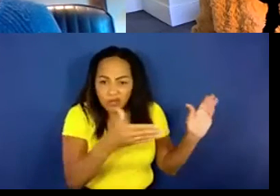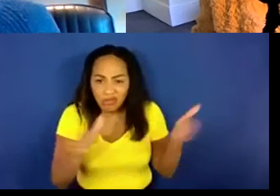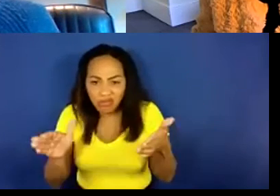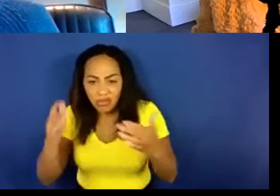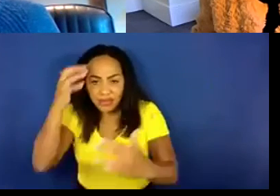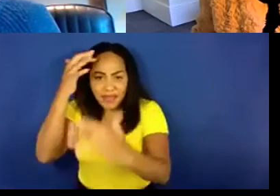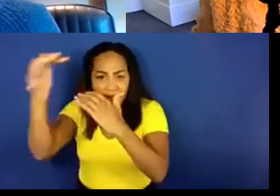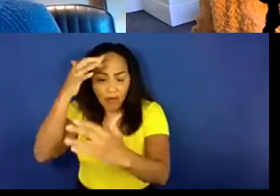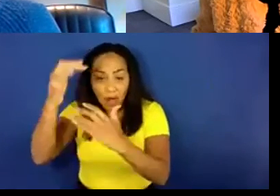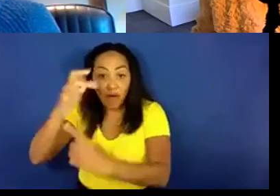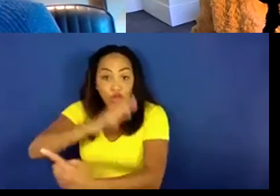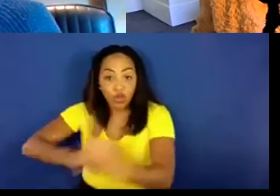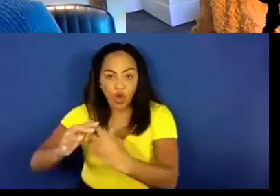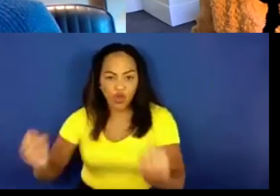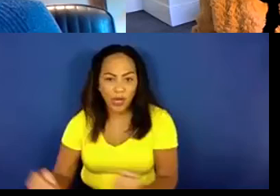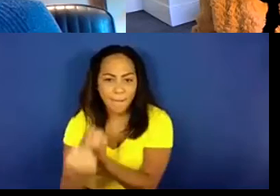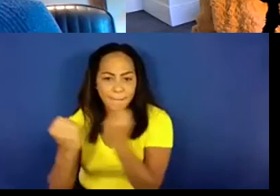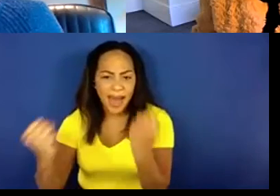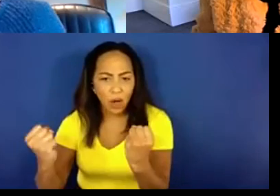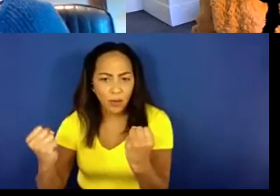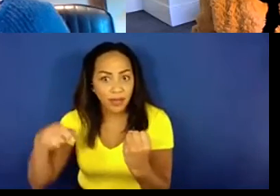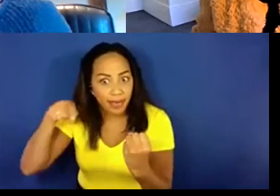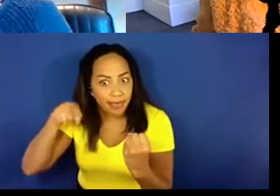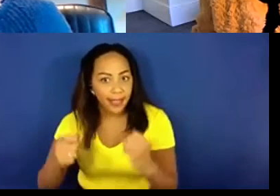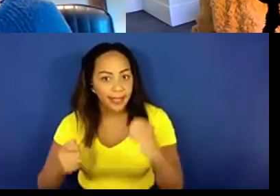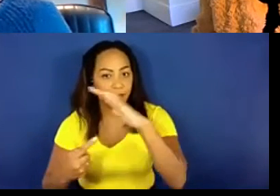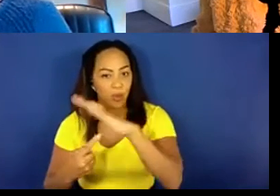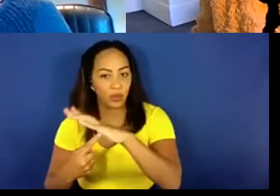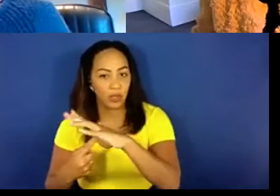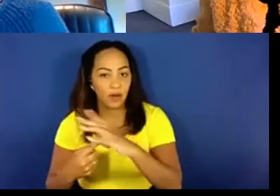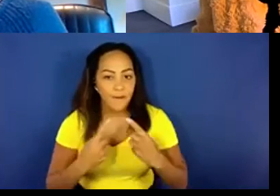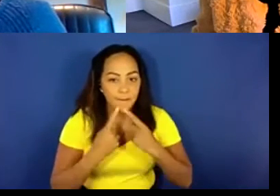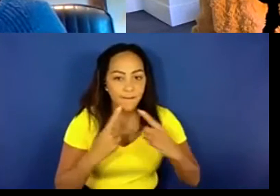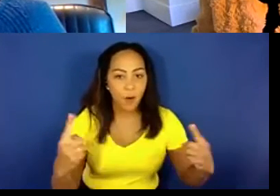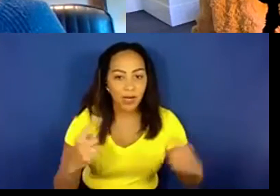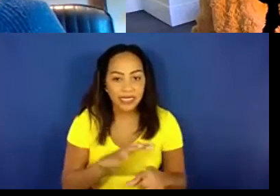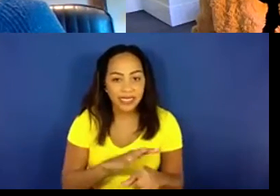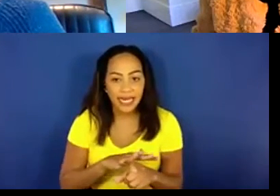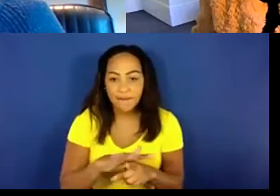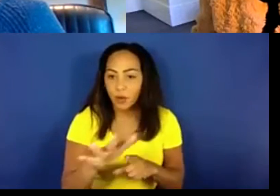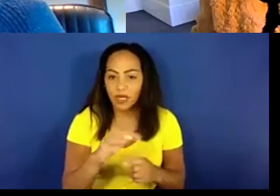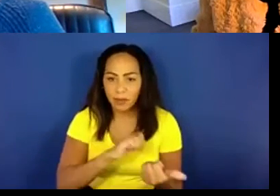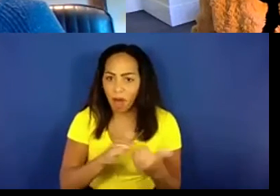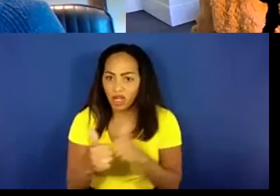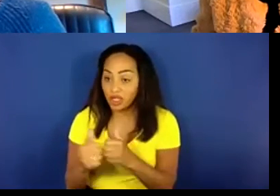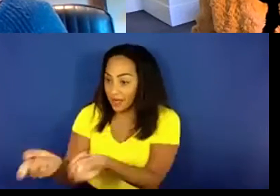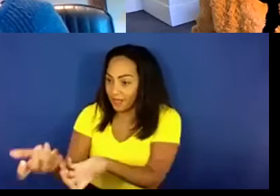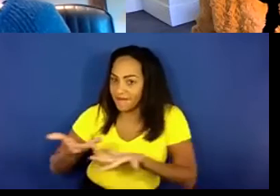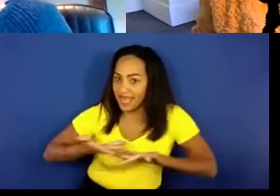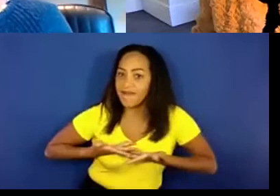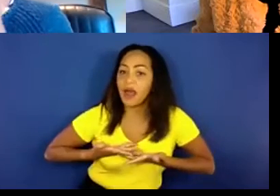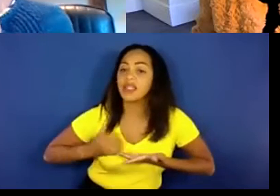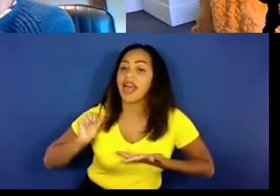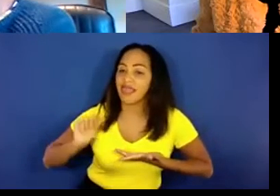think that's important. And that the Voice and Influence Partnership has given us that kind of thrust as we go forward. So that's really